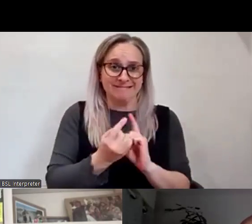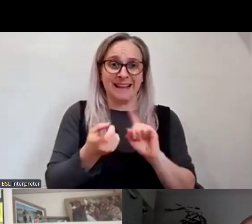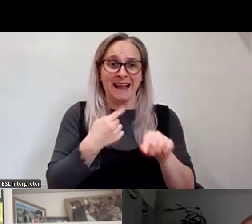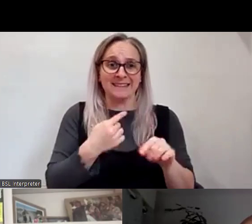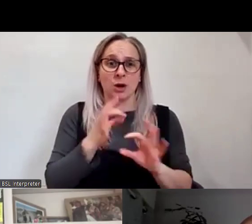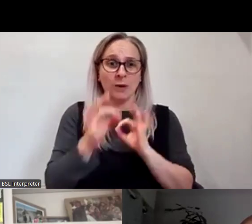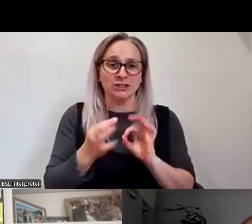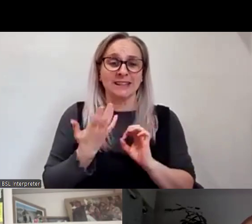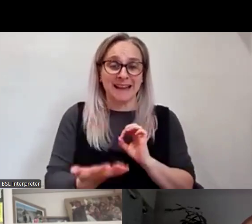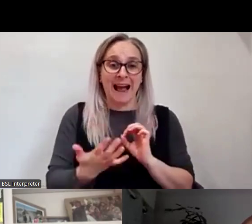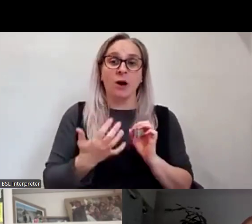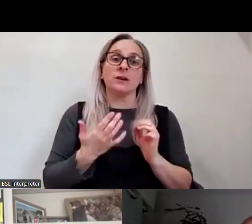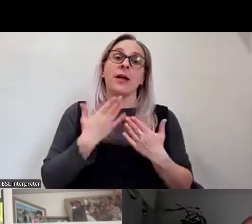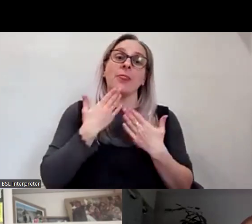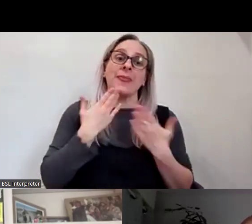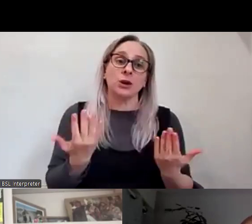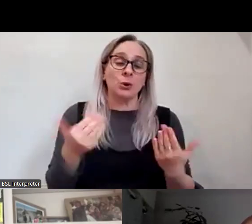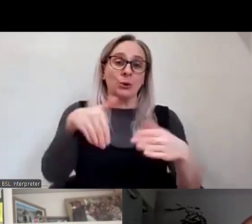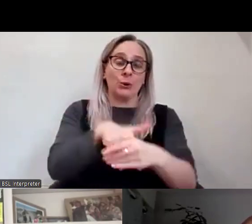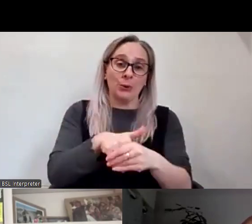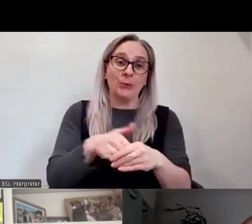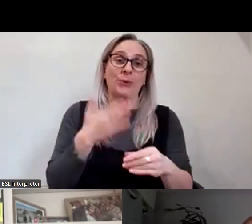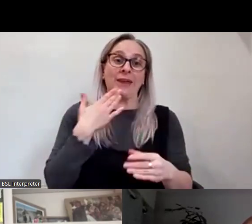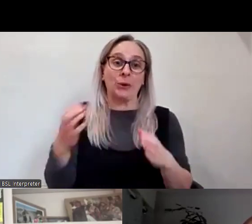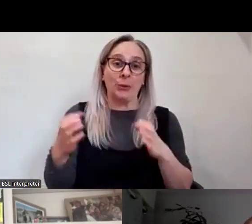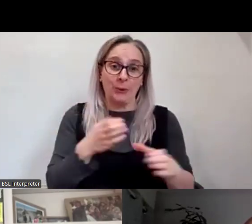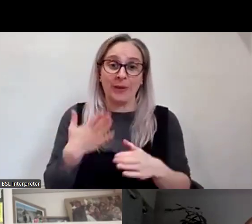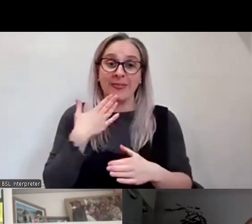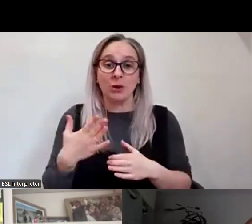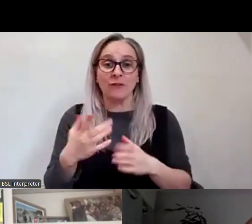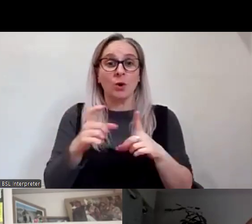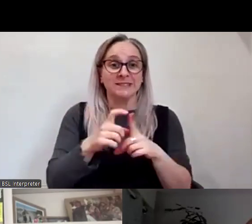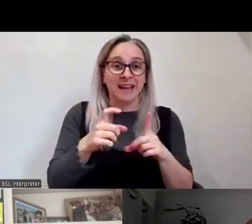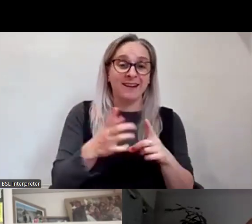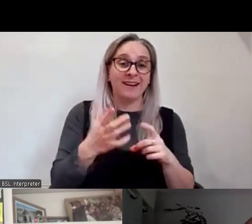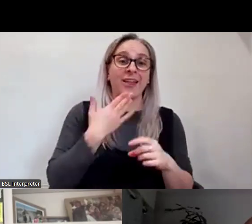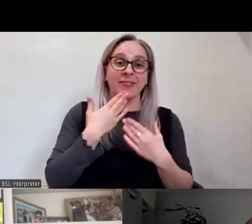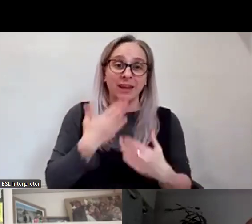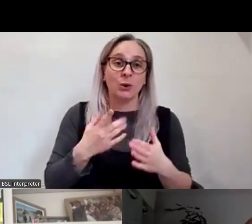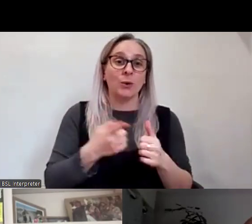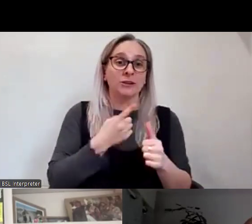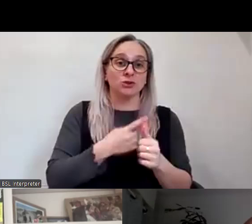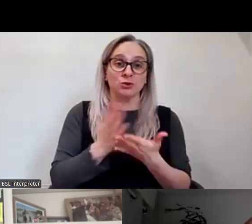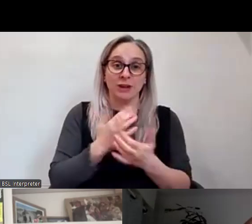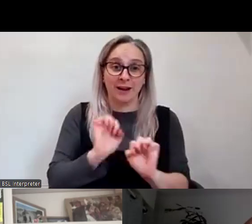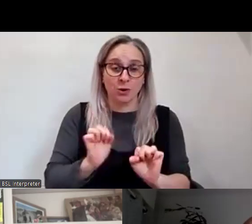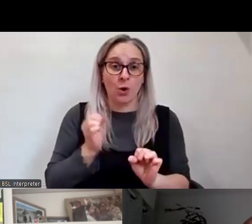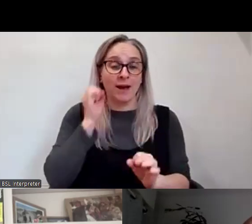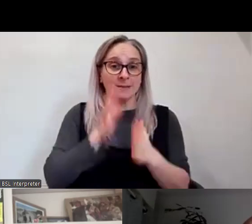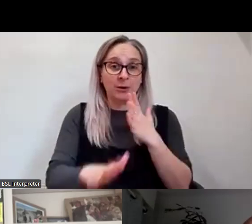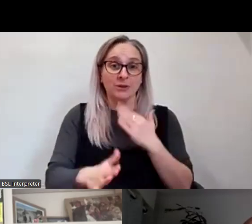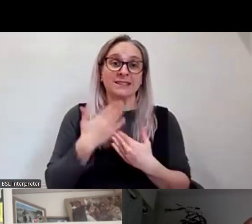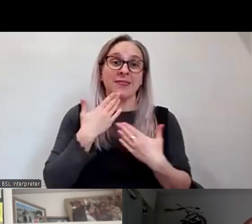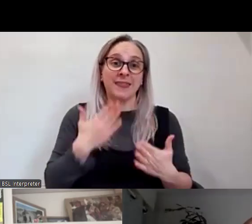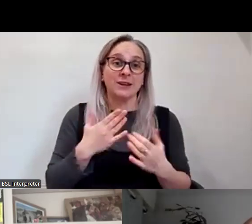engaging questions. Thank you so much to Deanna and Andrew for sharing your experiences. Thank you, Shelley, for driving